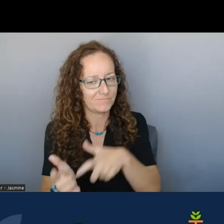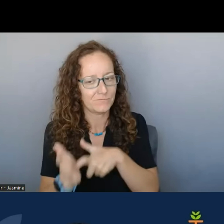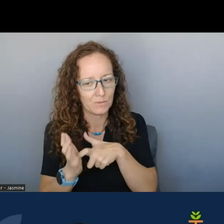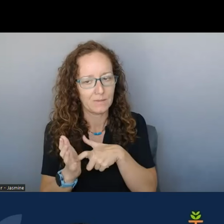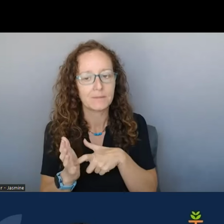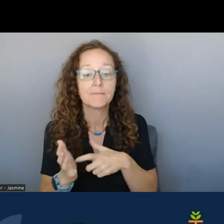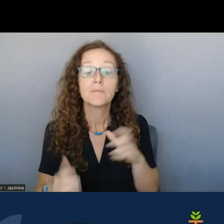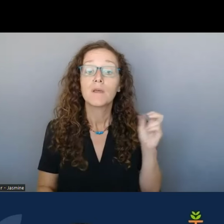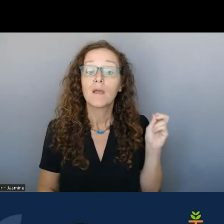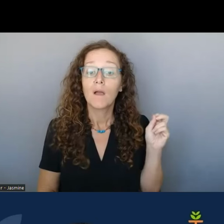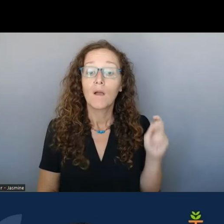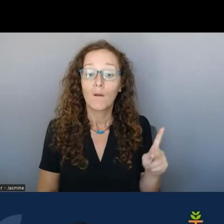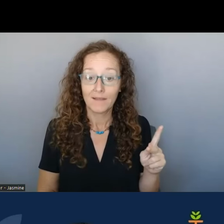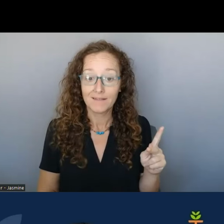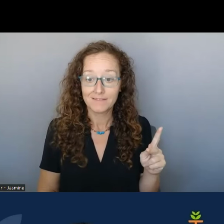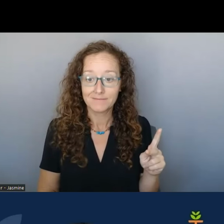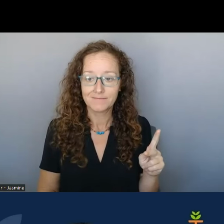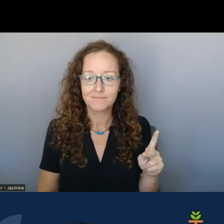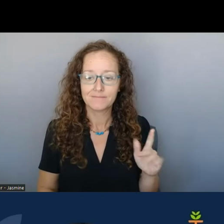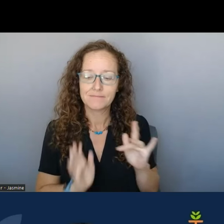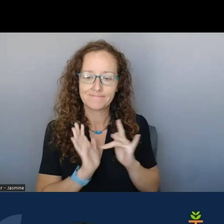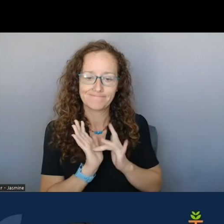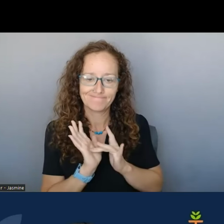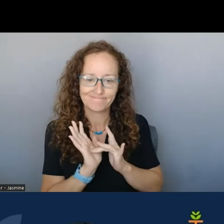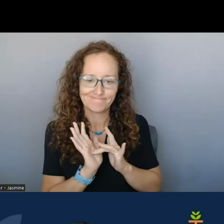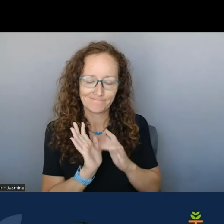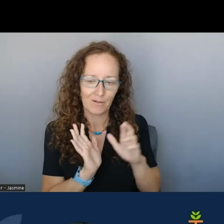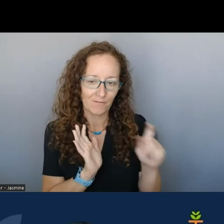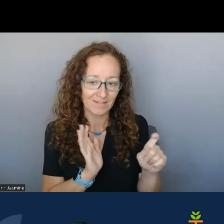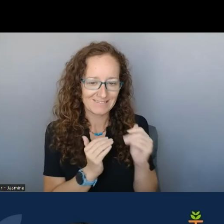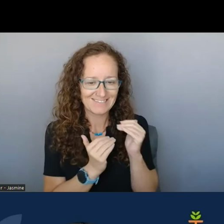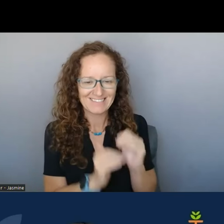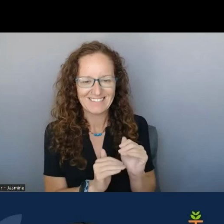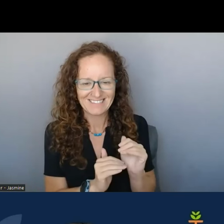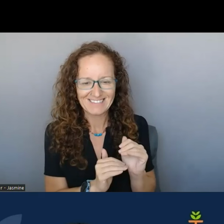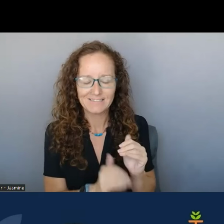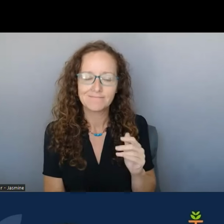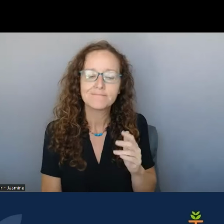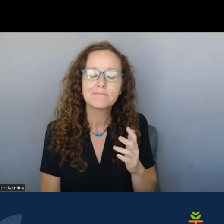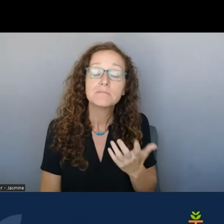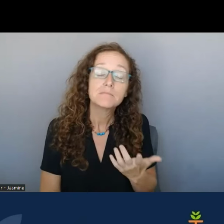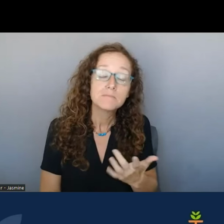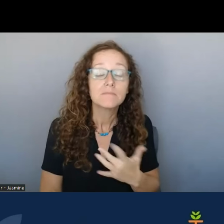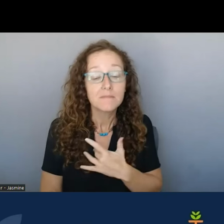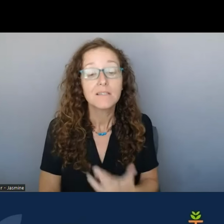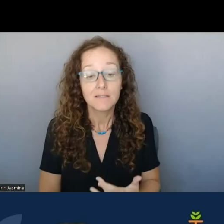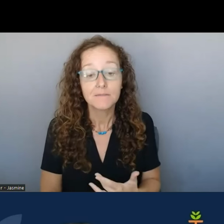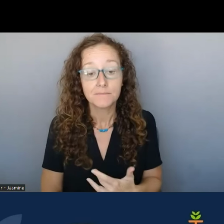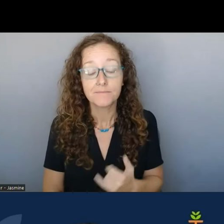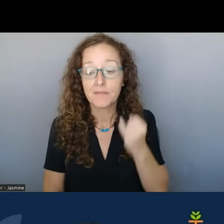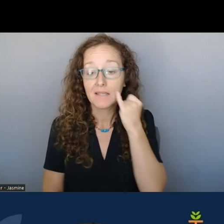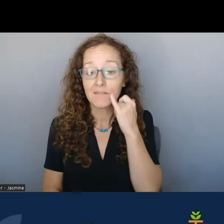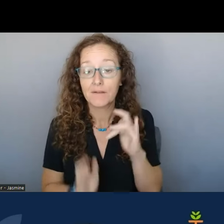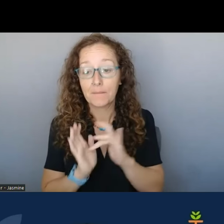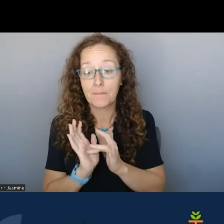Okay, so limited prescription drugs. Wanted to mention here, typically, if a drug's going to be